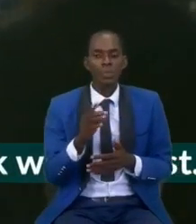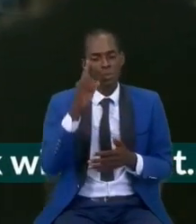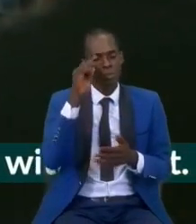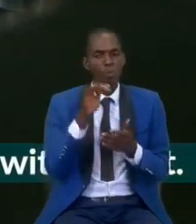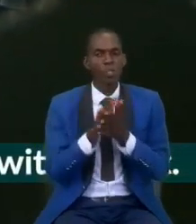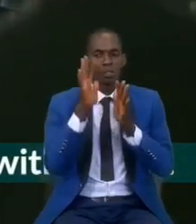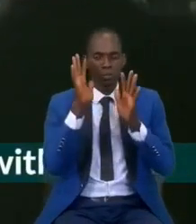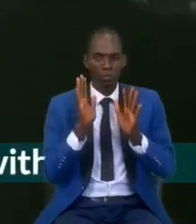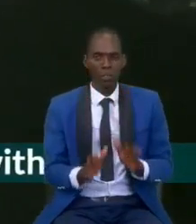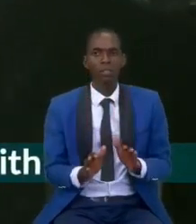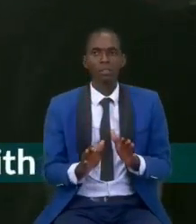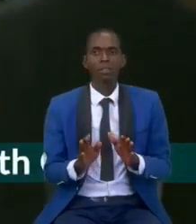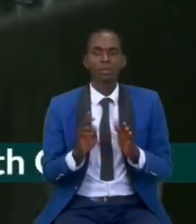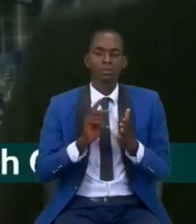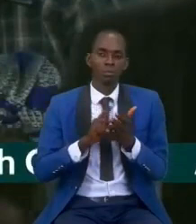January, 2023.